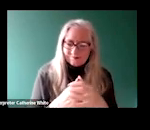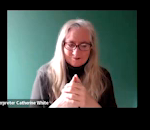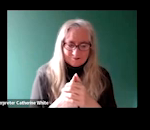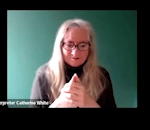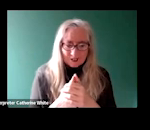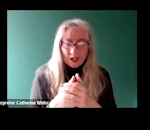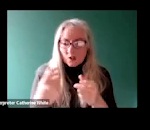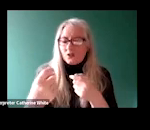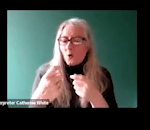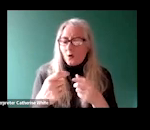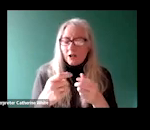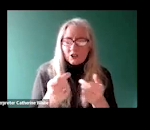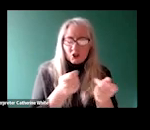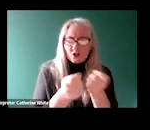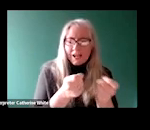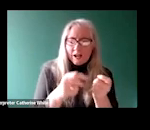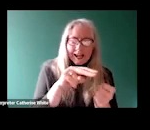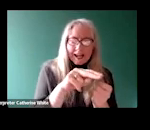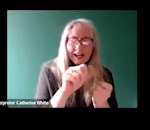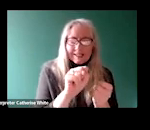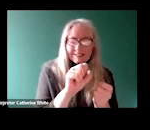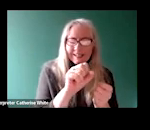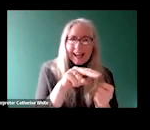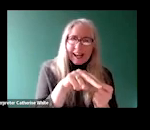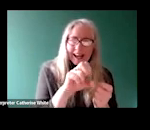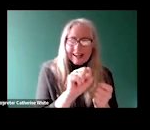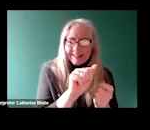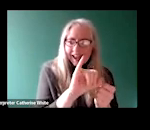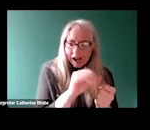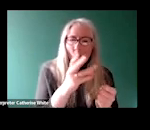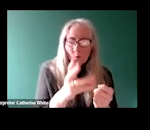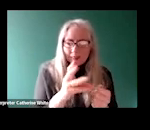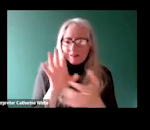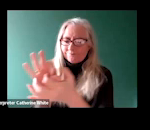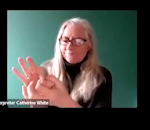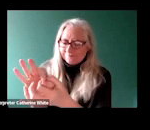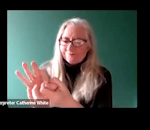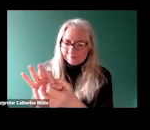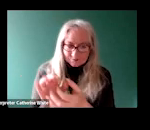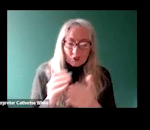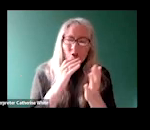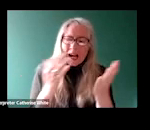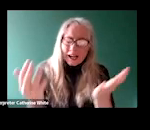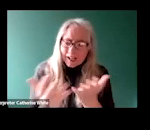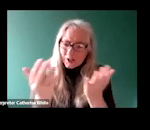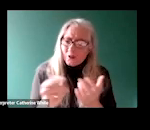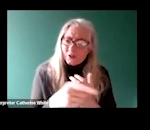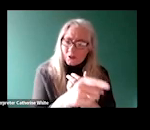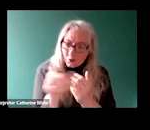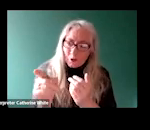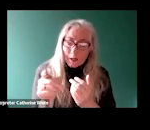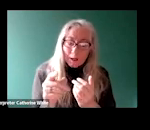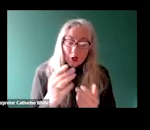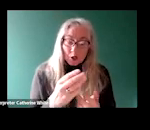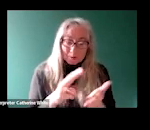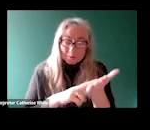by the chair and by NSAI themselves. So it's a fairly straightforward process, to be honest. So I'd encourage you to use that